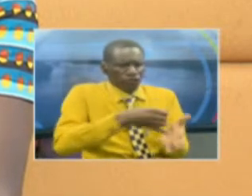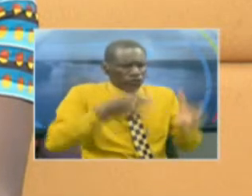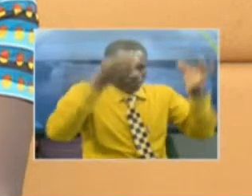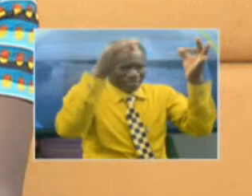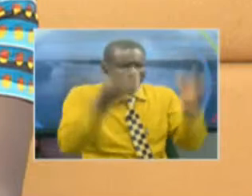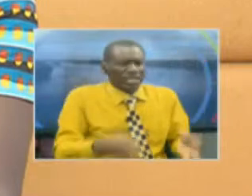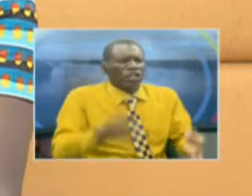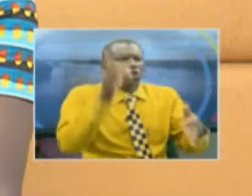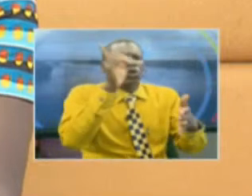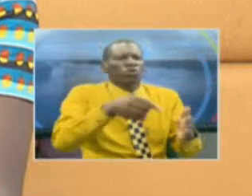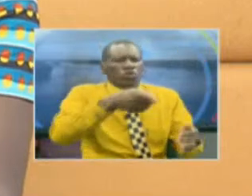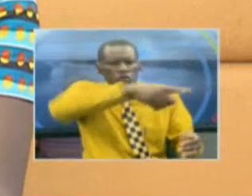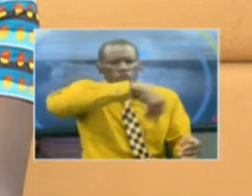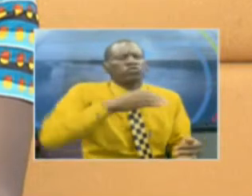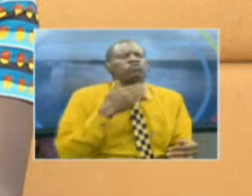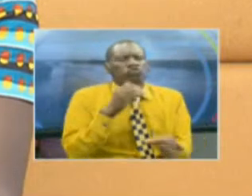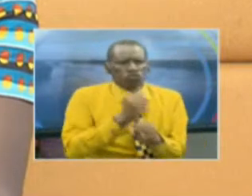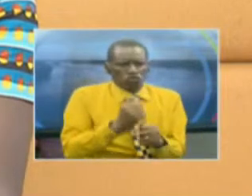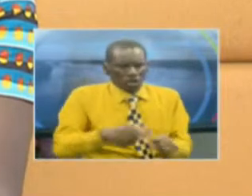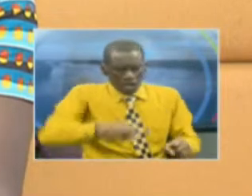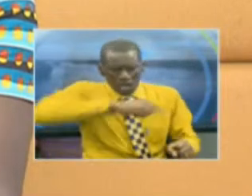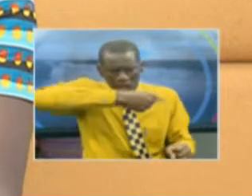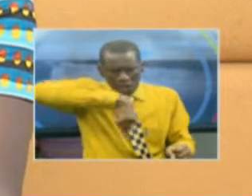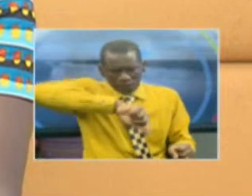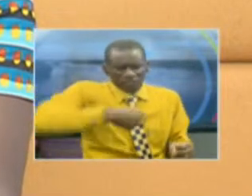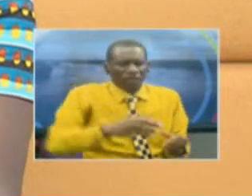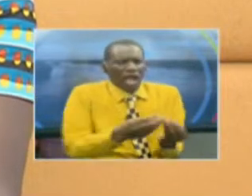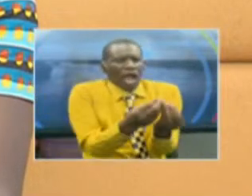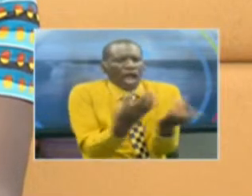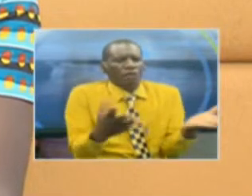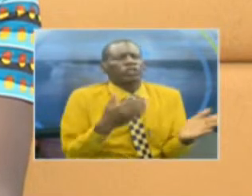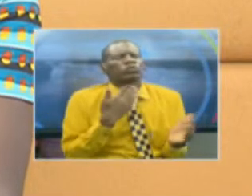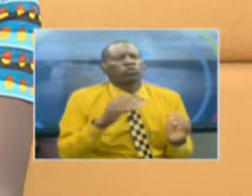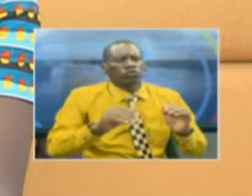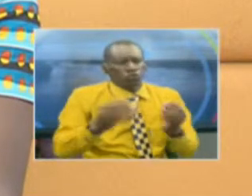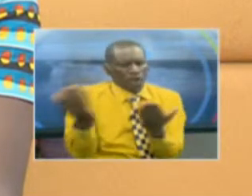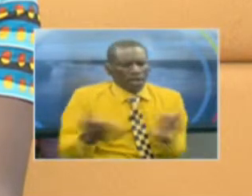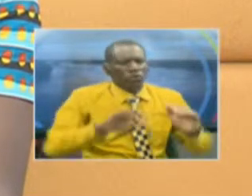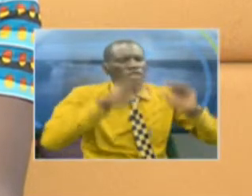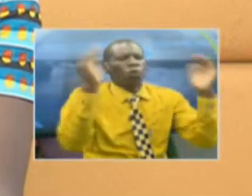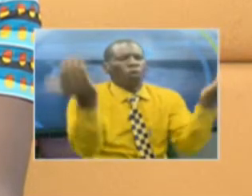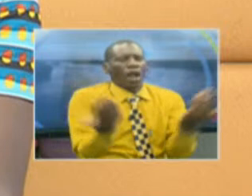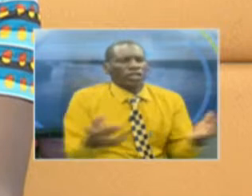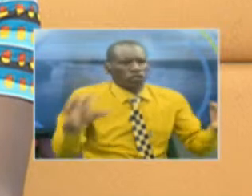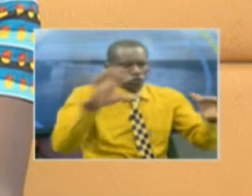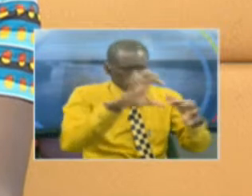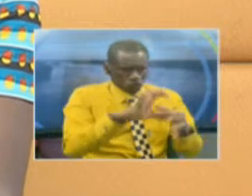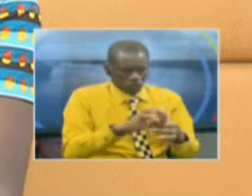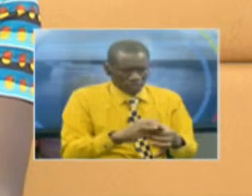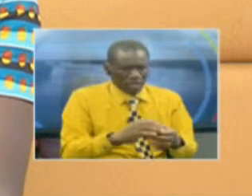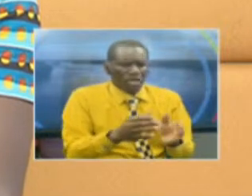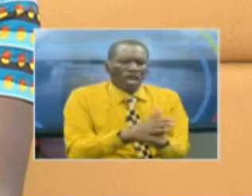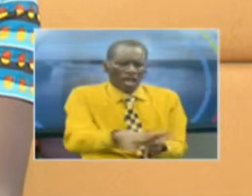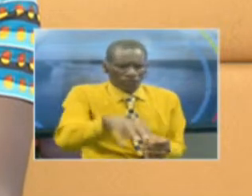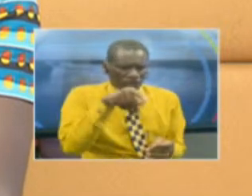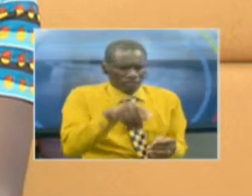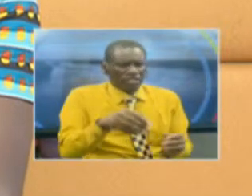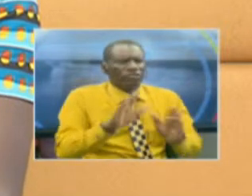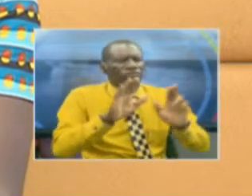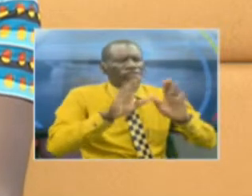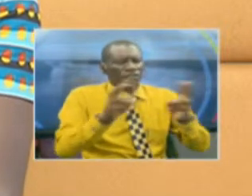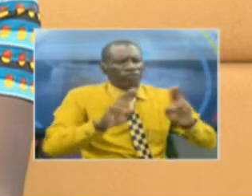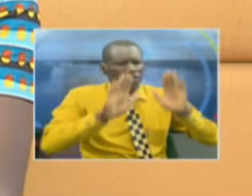it we want for ourselves and how much do we want to allow the world to come on board. I found that very helpful,